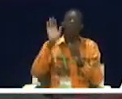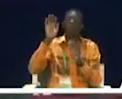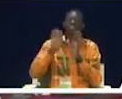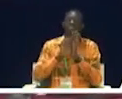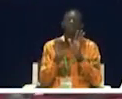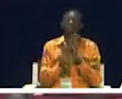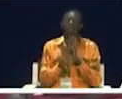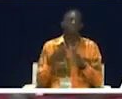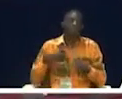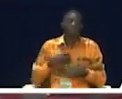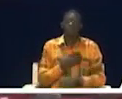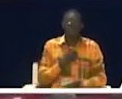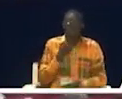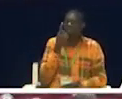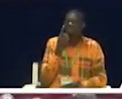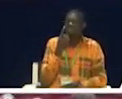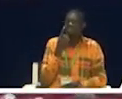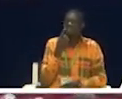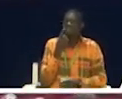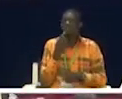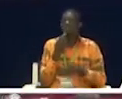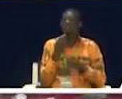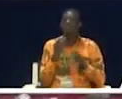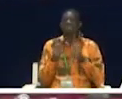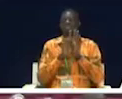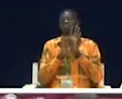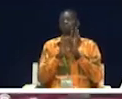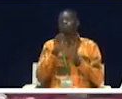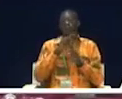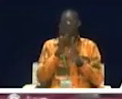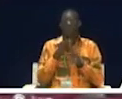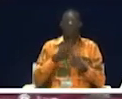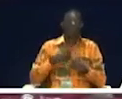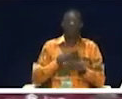We understand mathematics by examples while we're growing up.